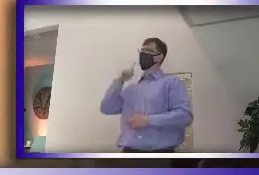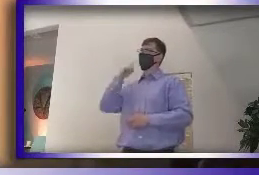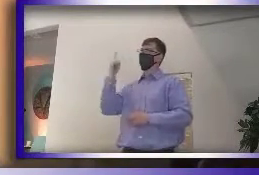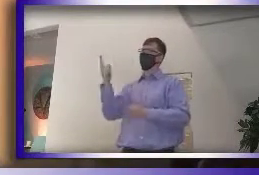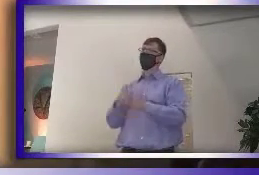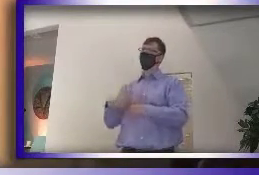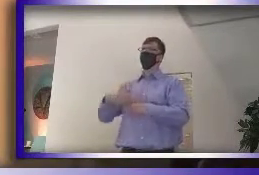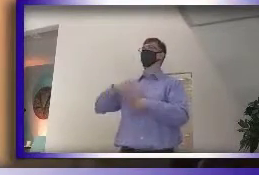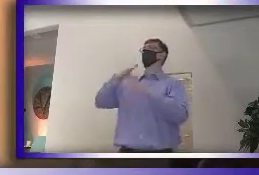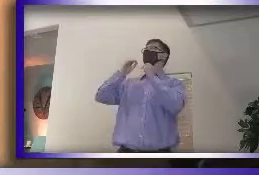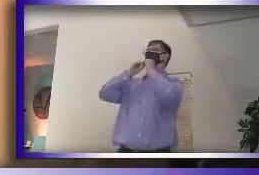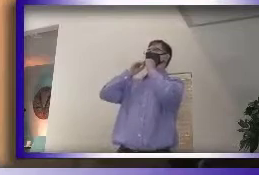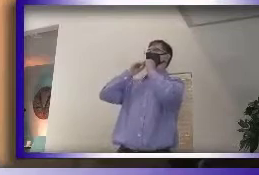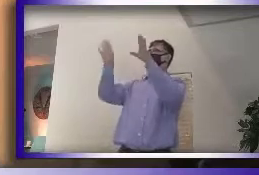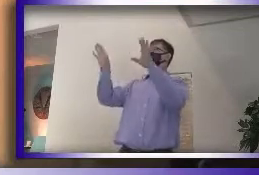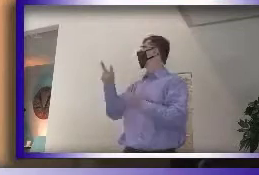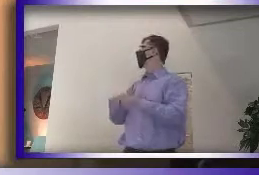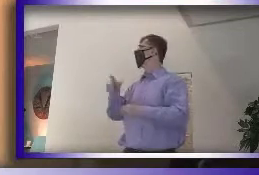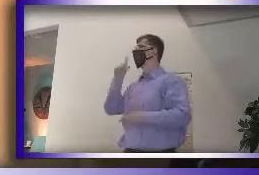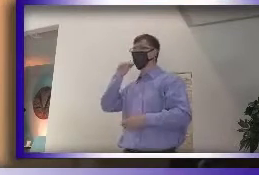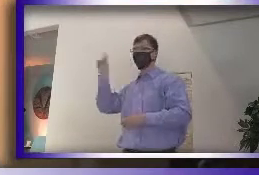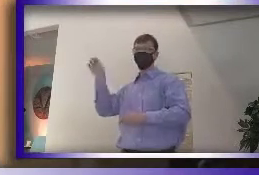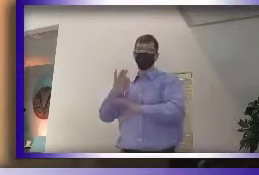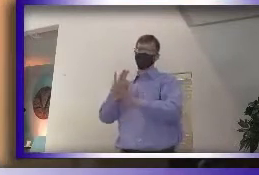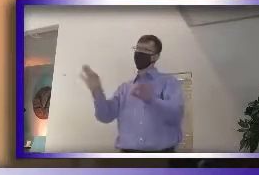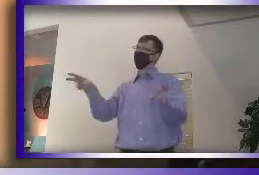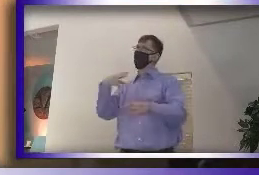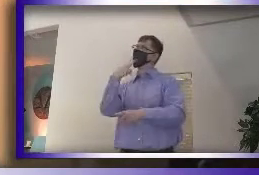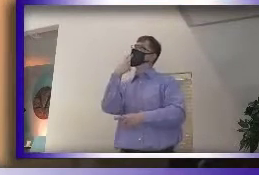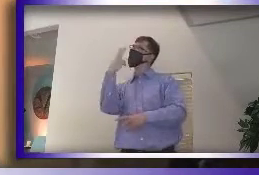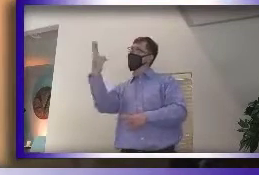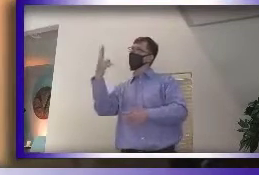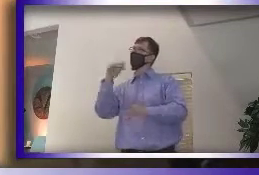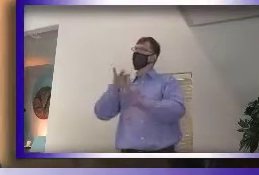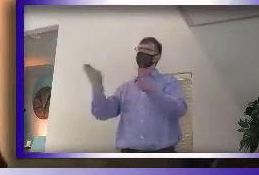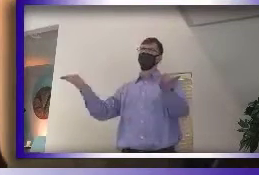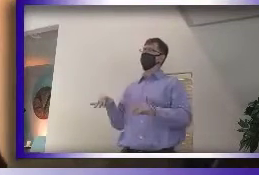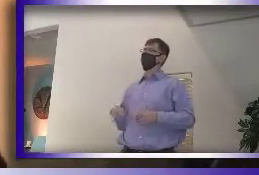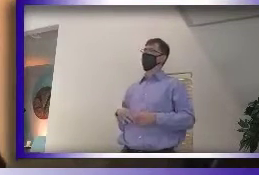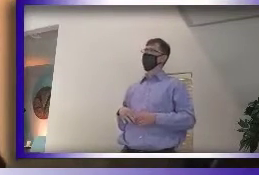Because the secret name of the Most High has such power.